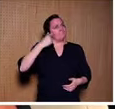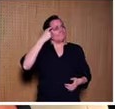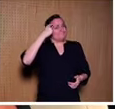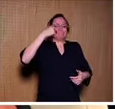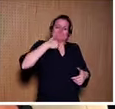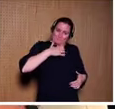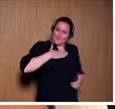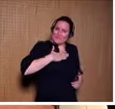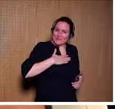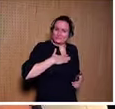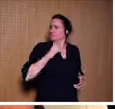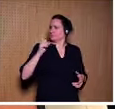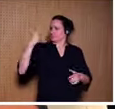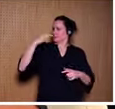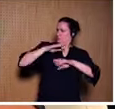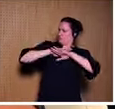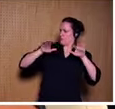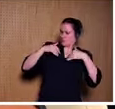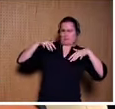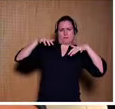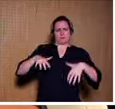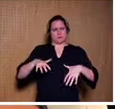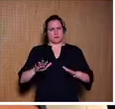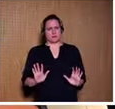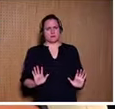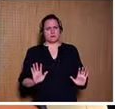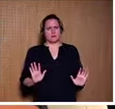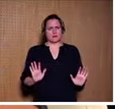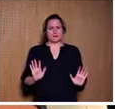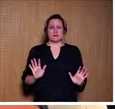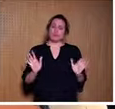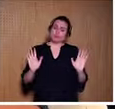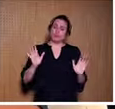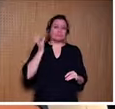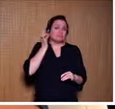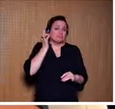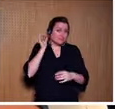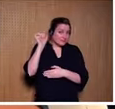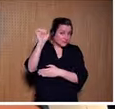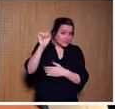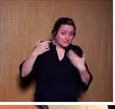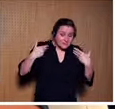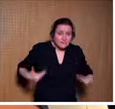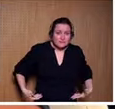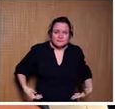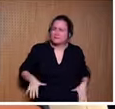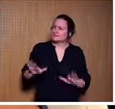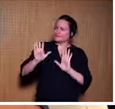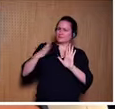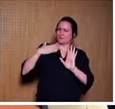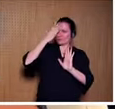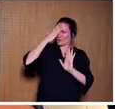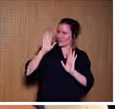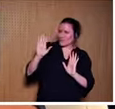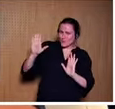to norm it so that we become objects and not subjects. And the wonderful thing about feminists is we have always known that and we have